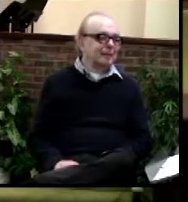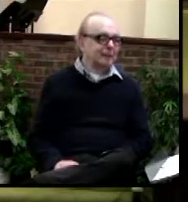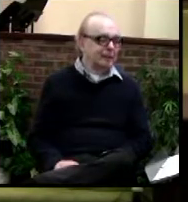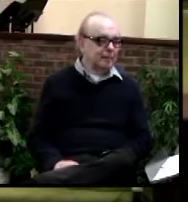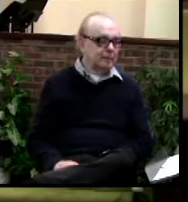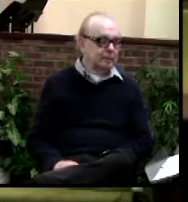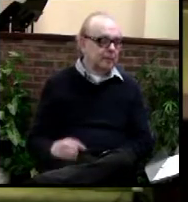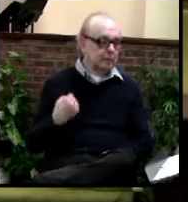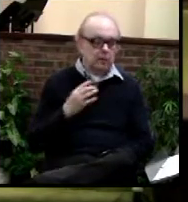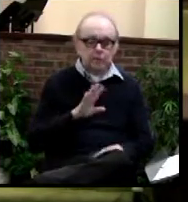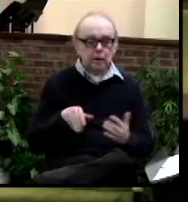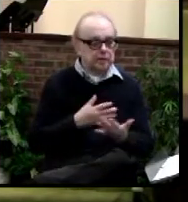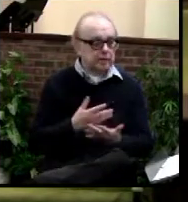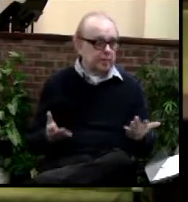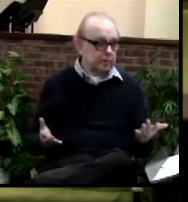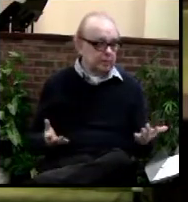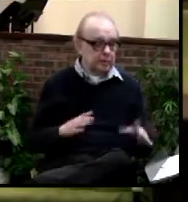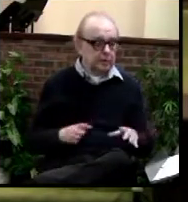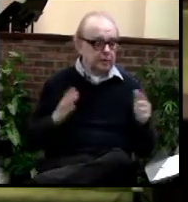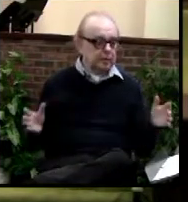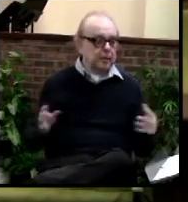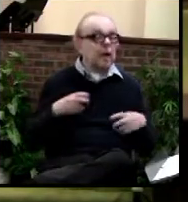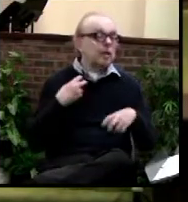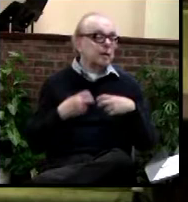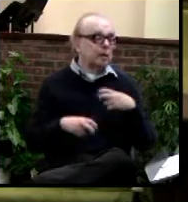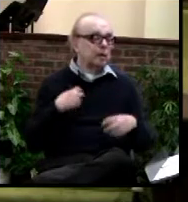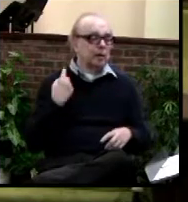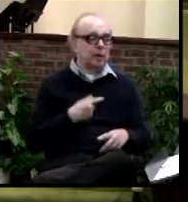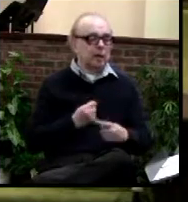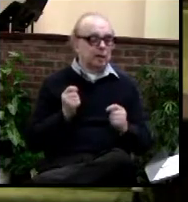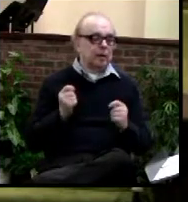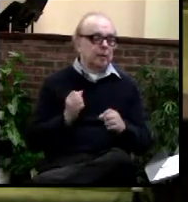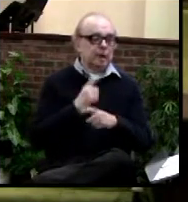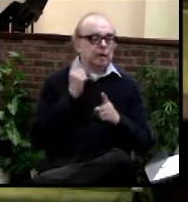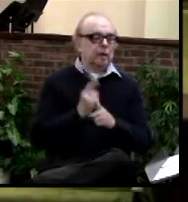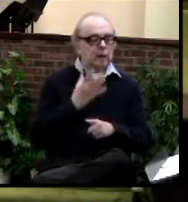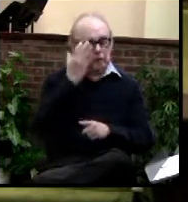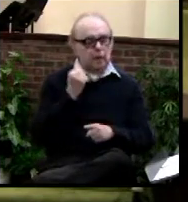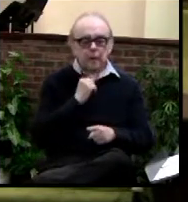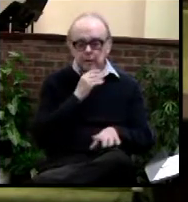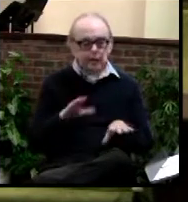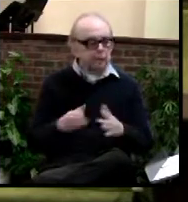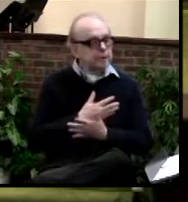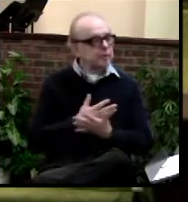And we all do this. We all do it a lot. But the problem is we are trying to justify why we're not doing